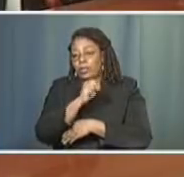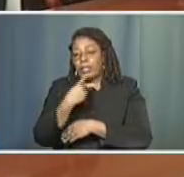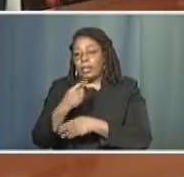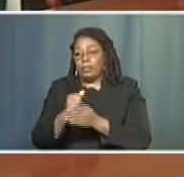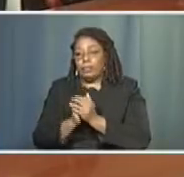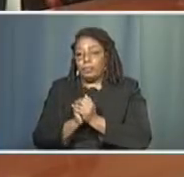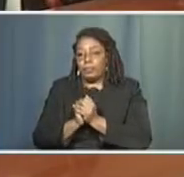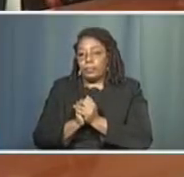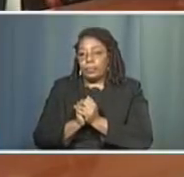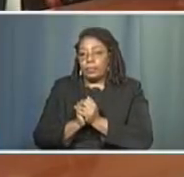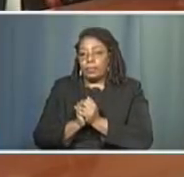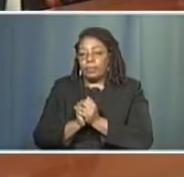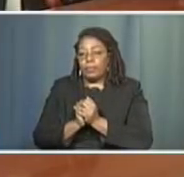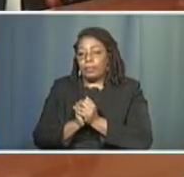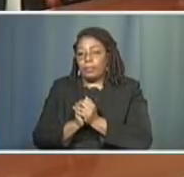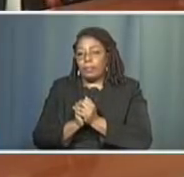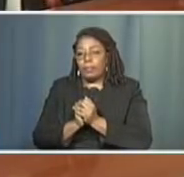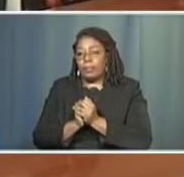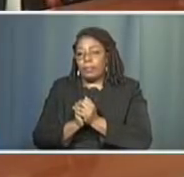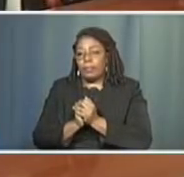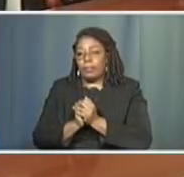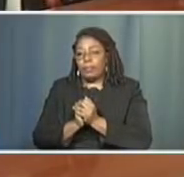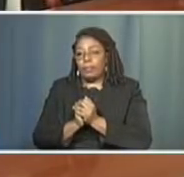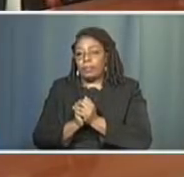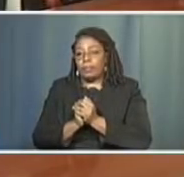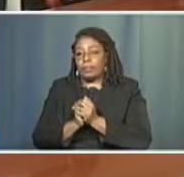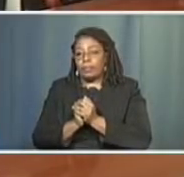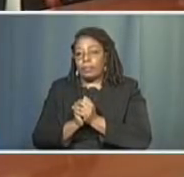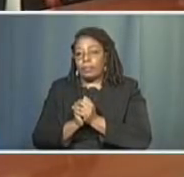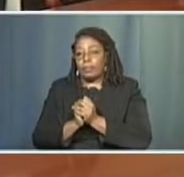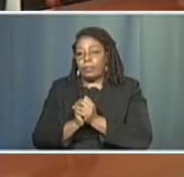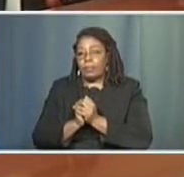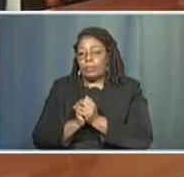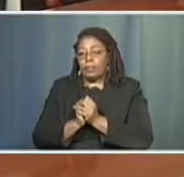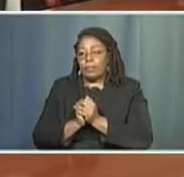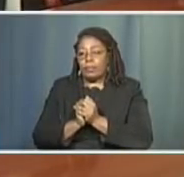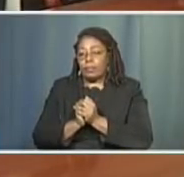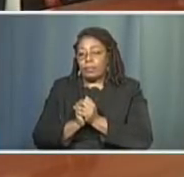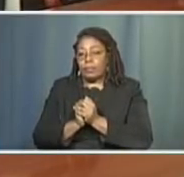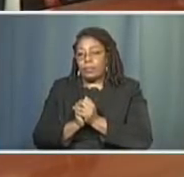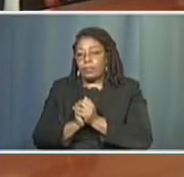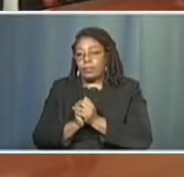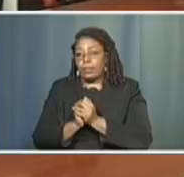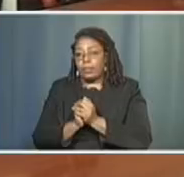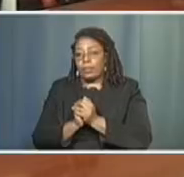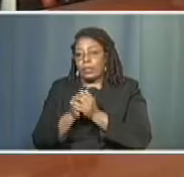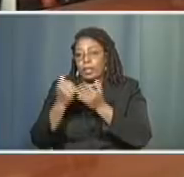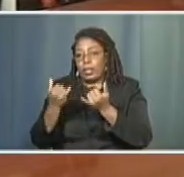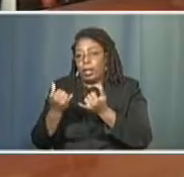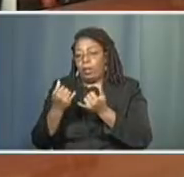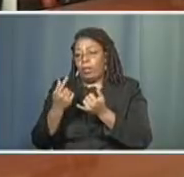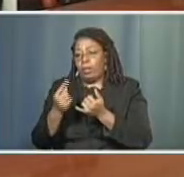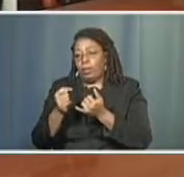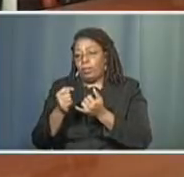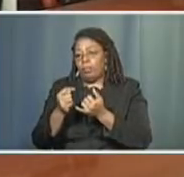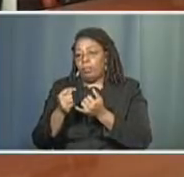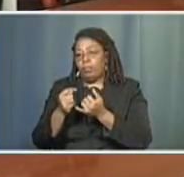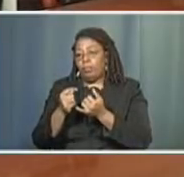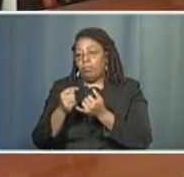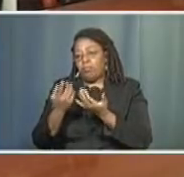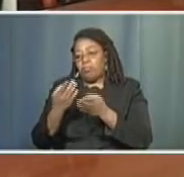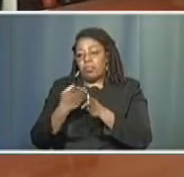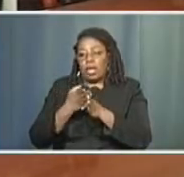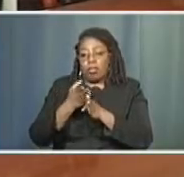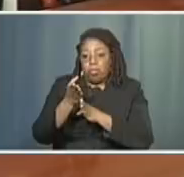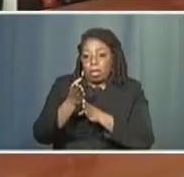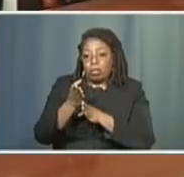would believe that direct air travel will